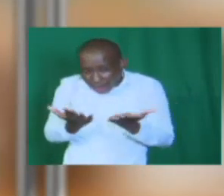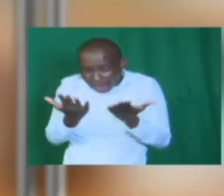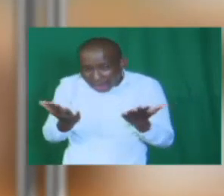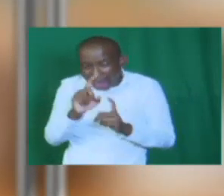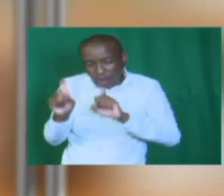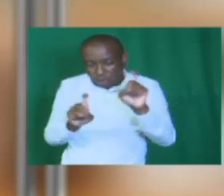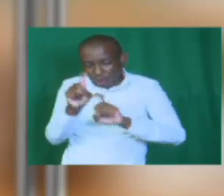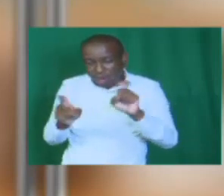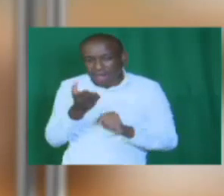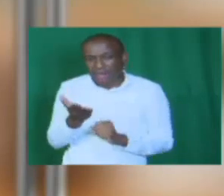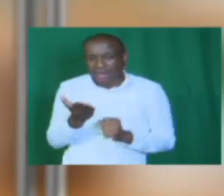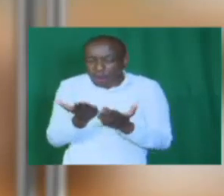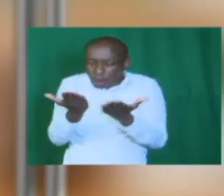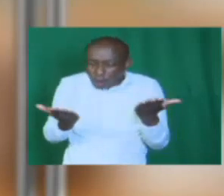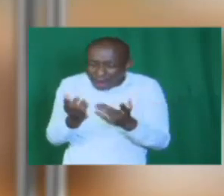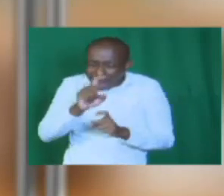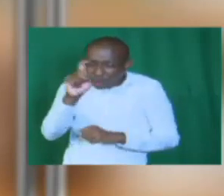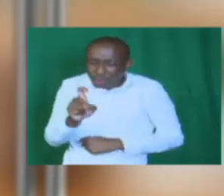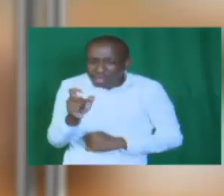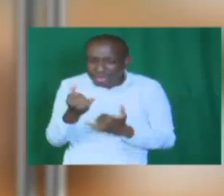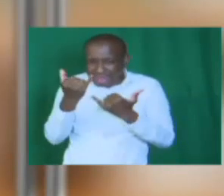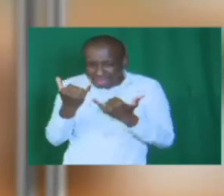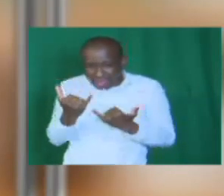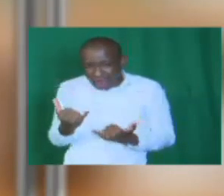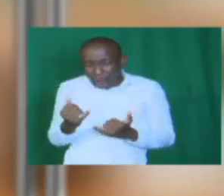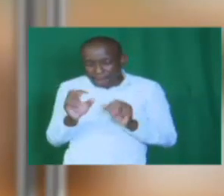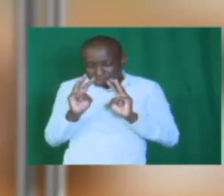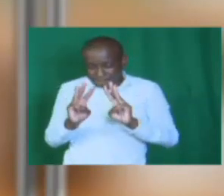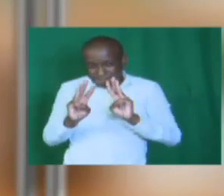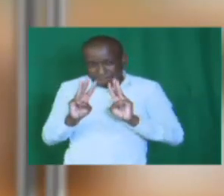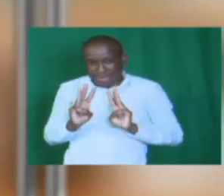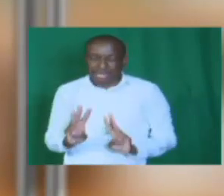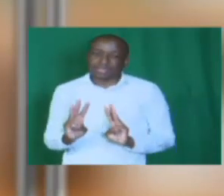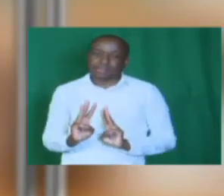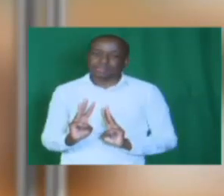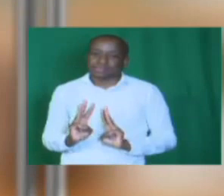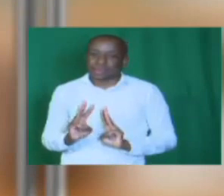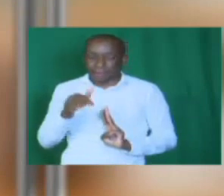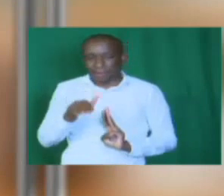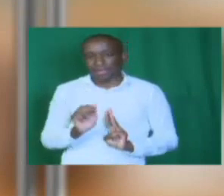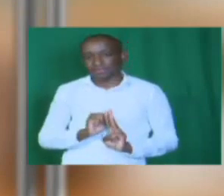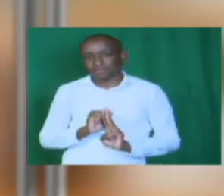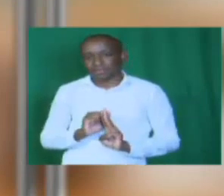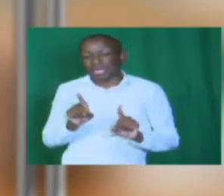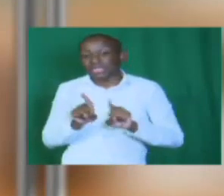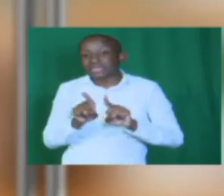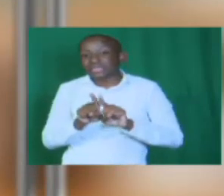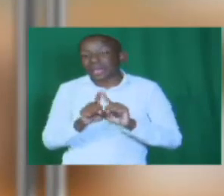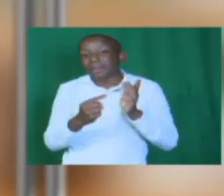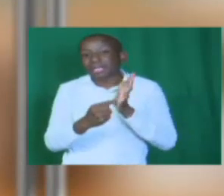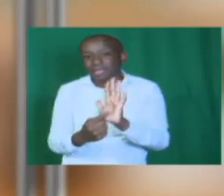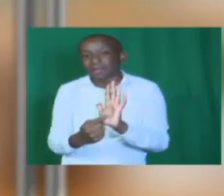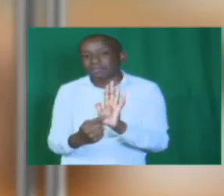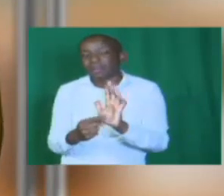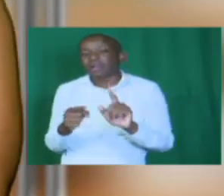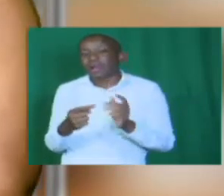where question demands you to give a location or a place. Just like the example I gave